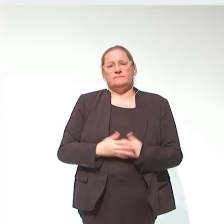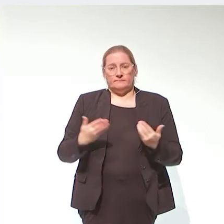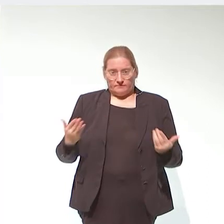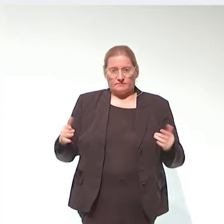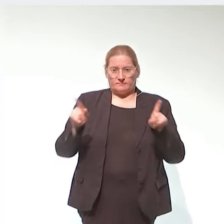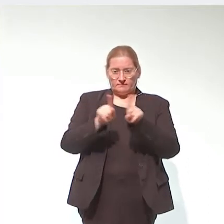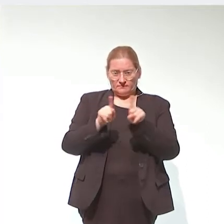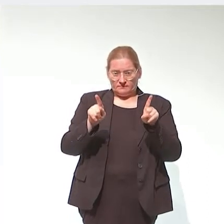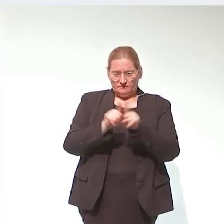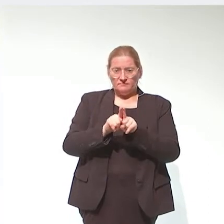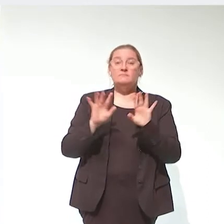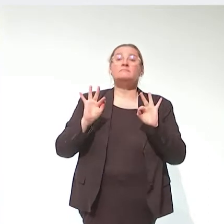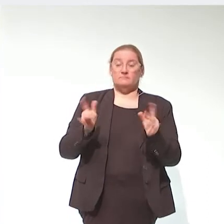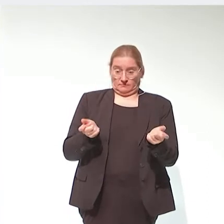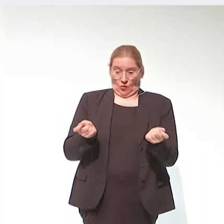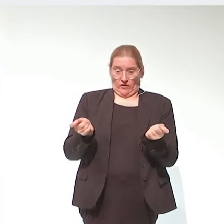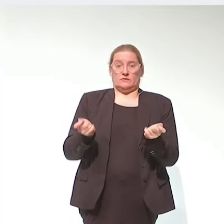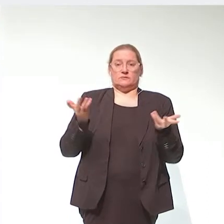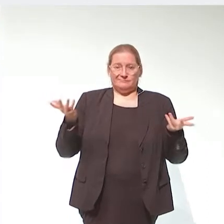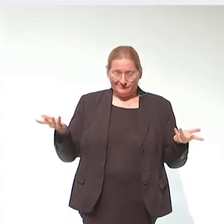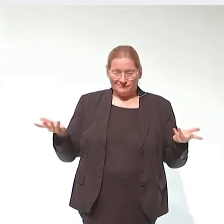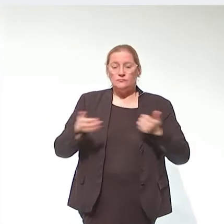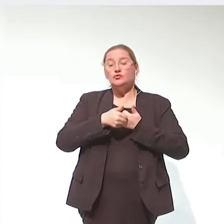and also monitoring. Without